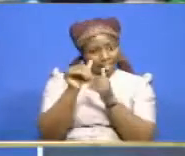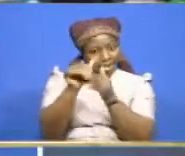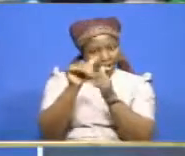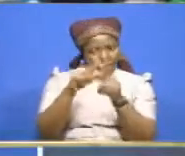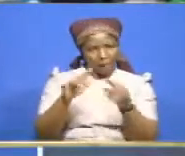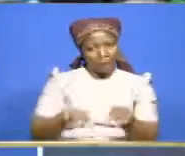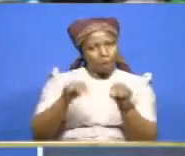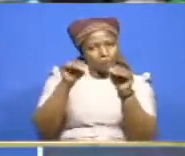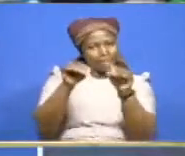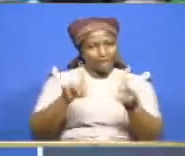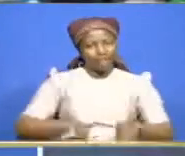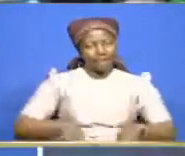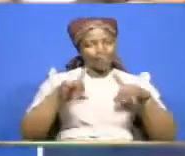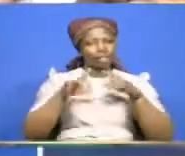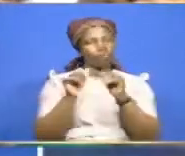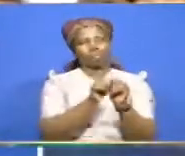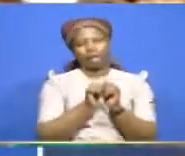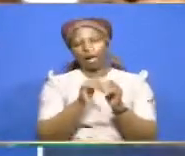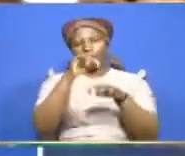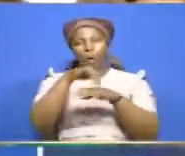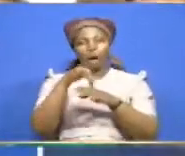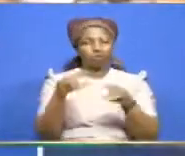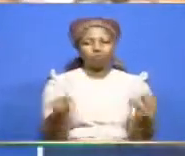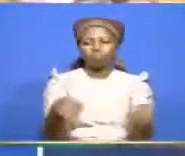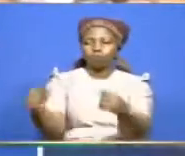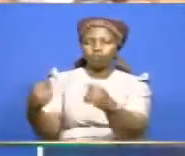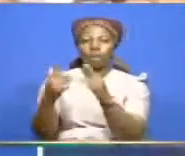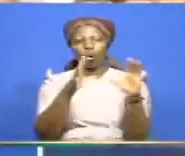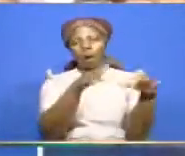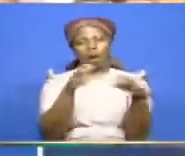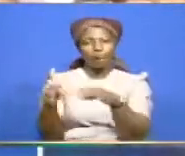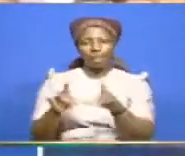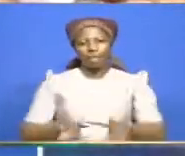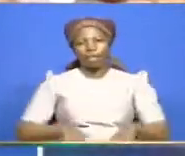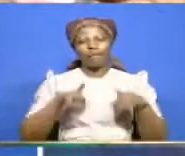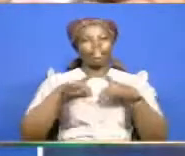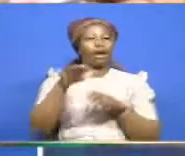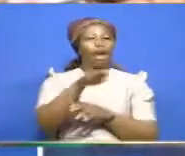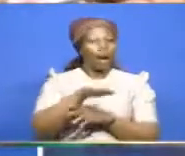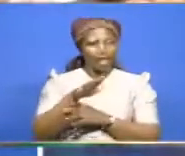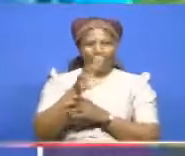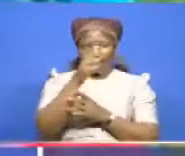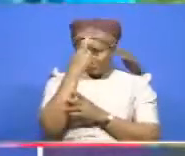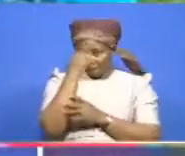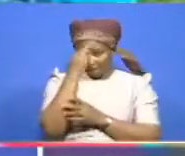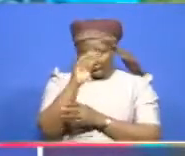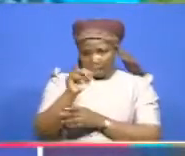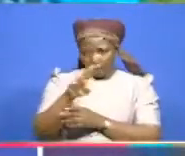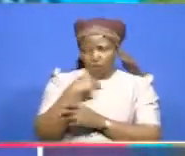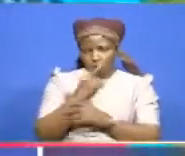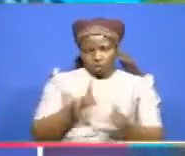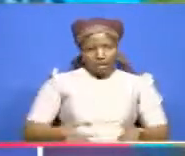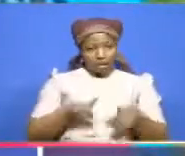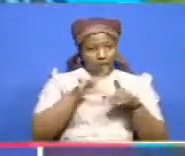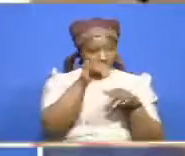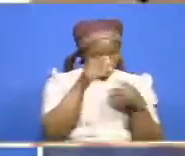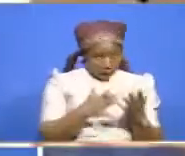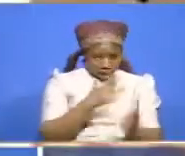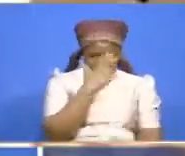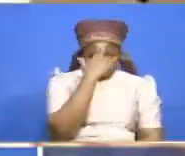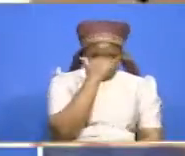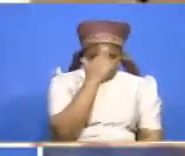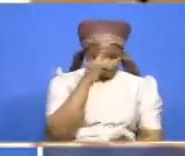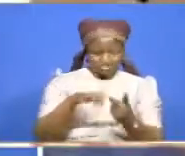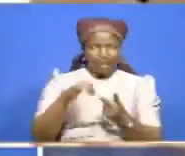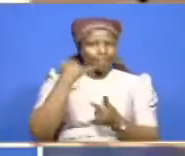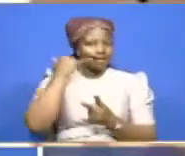promote coexistence among warring communities living around Maasai Mau Forest, who hail from both Narok and Nakuru counties. I